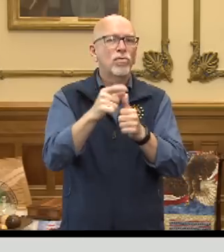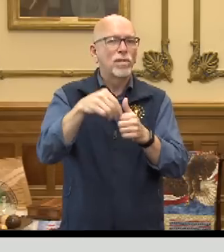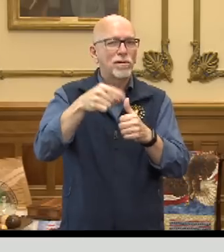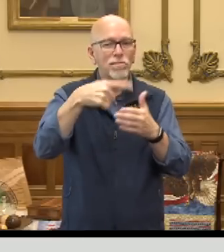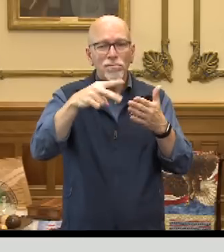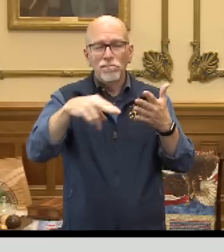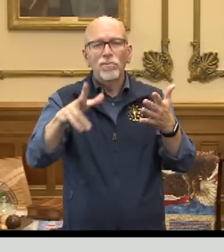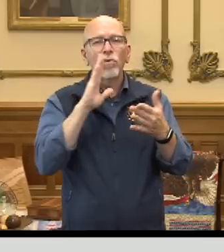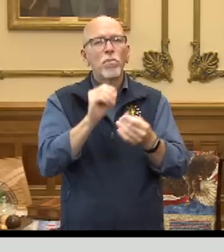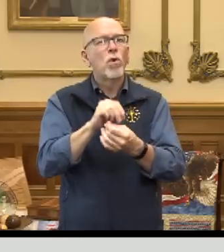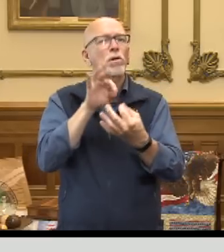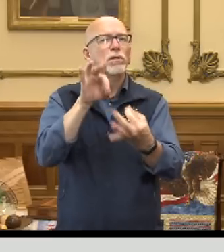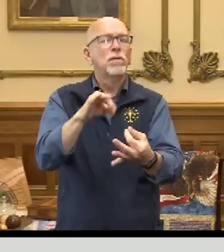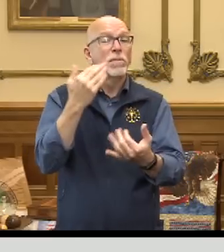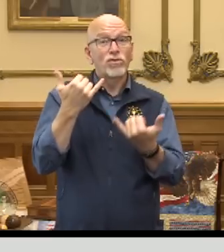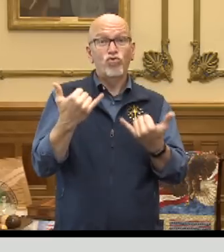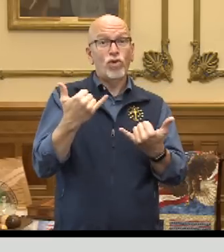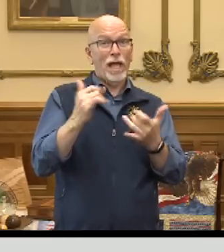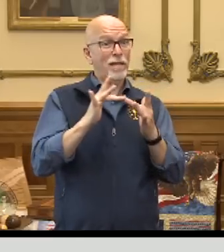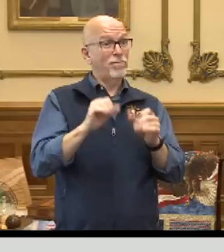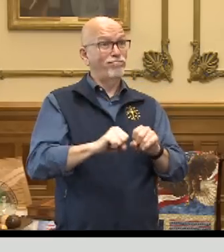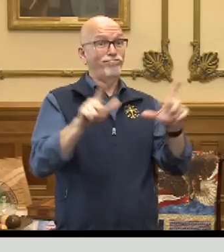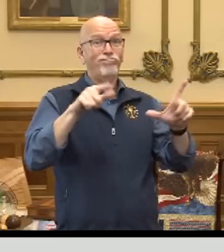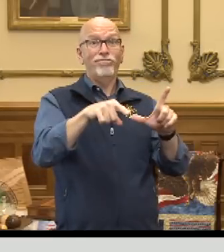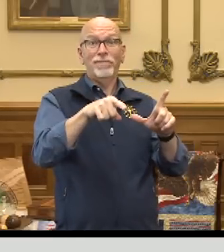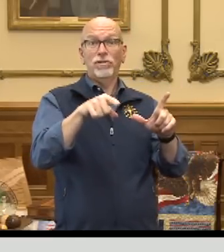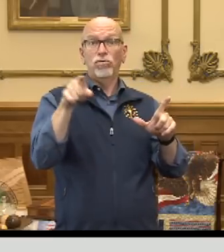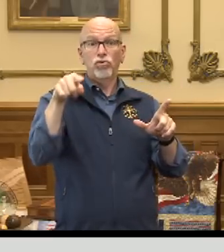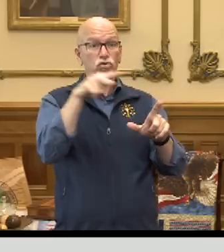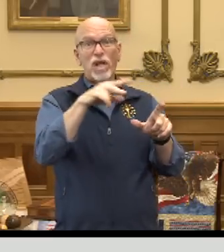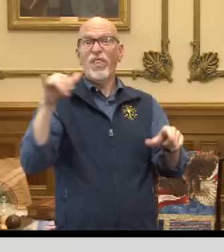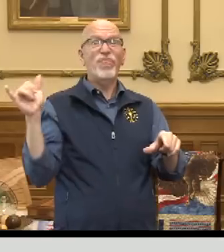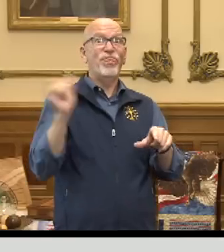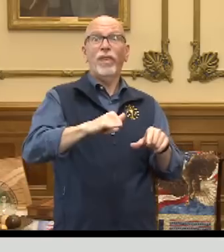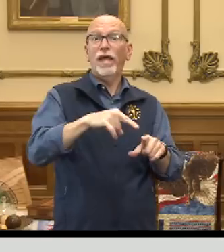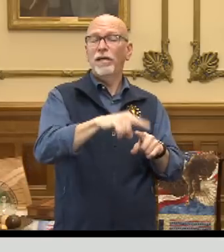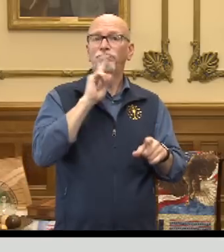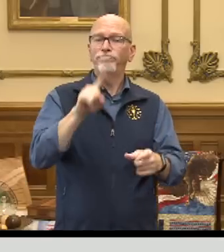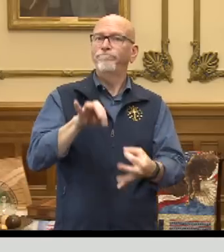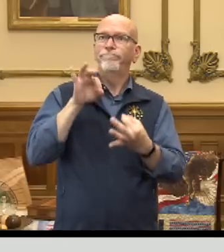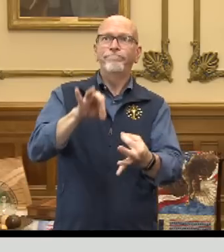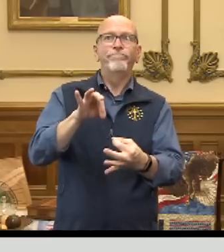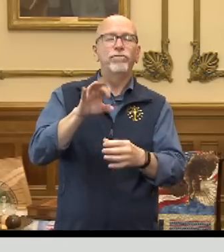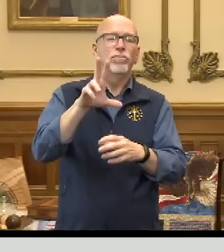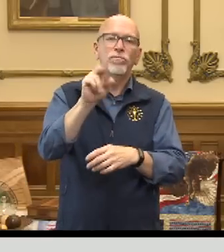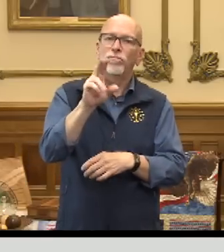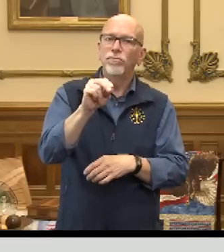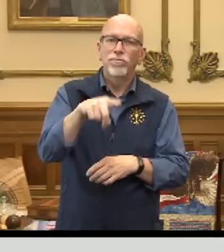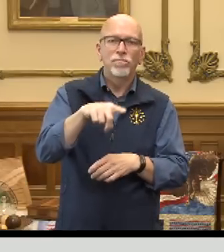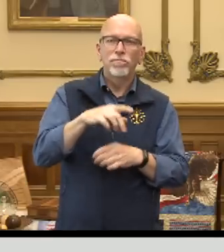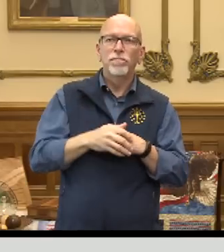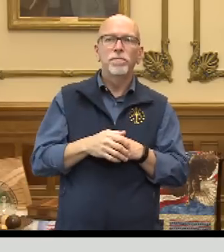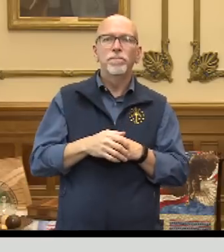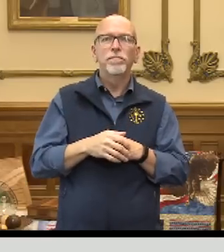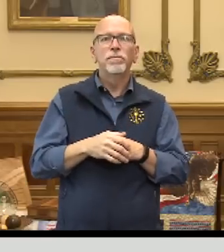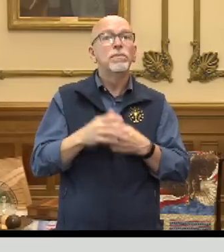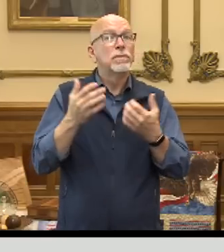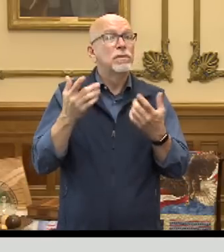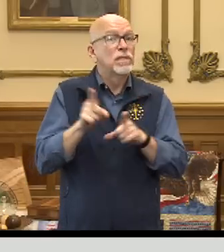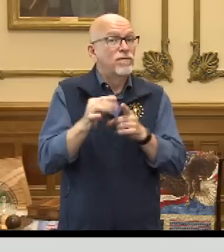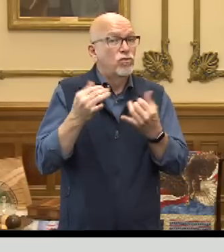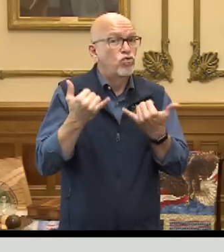So today's dashboard should not be seen as a comprehensive overview of school cases. As of